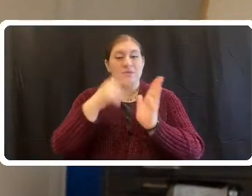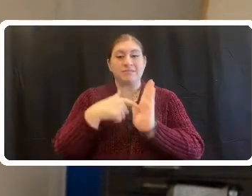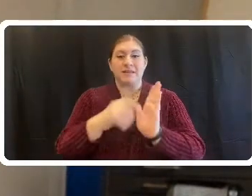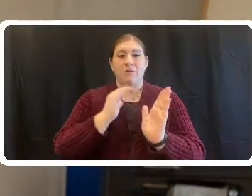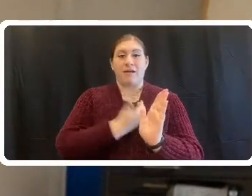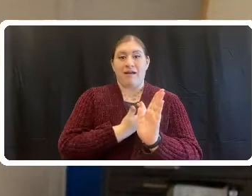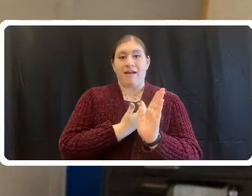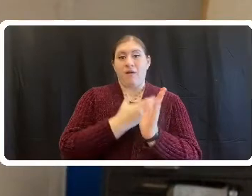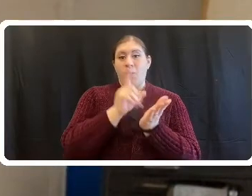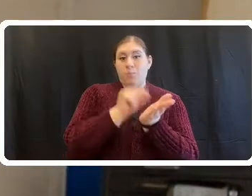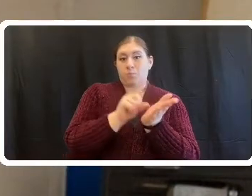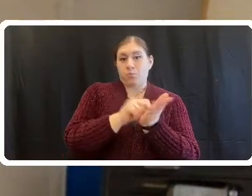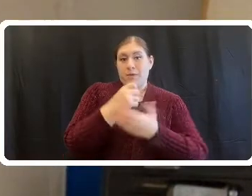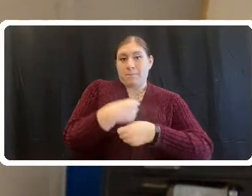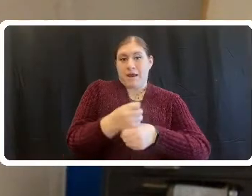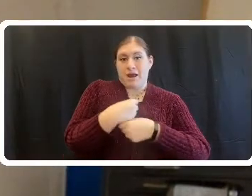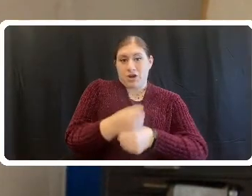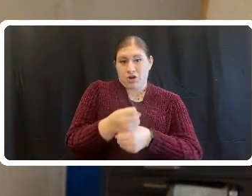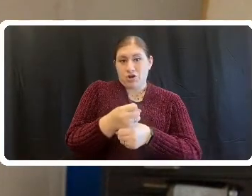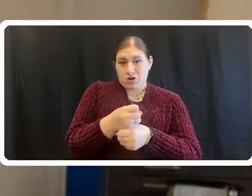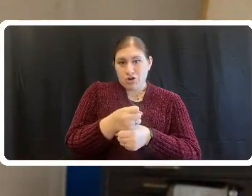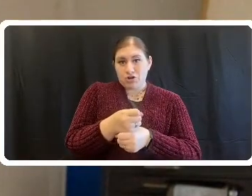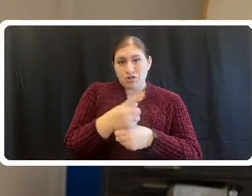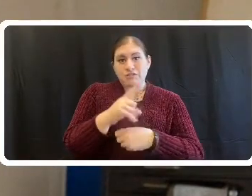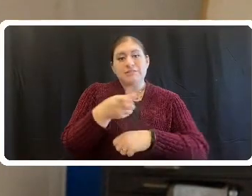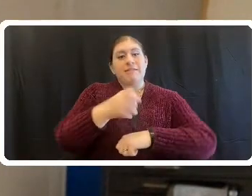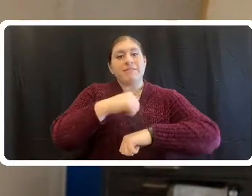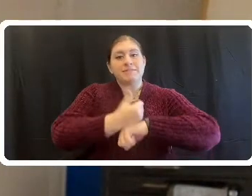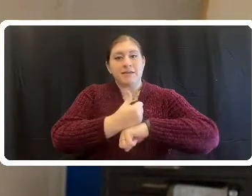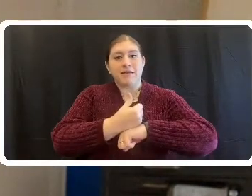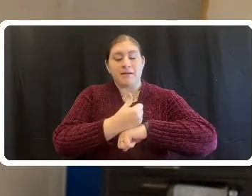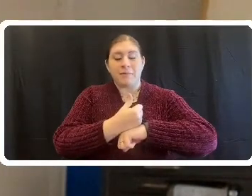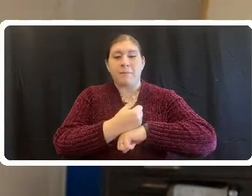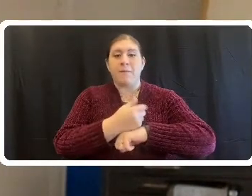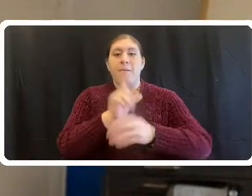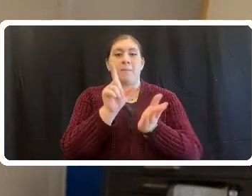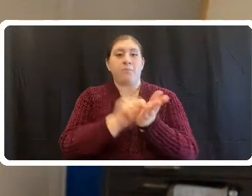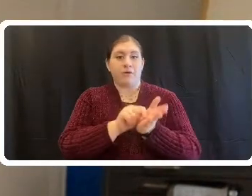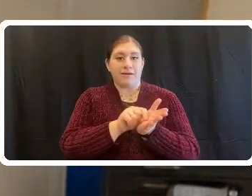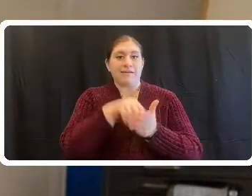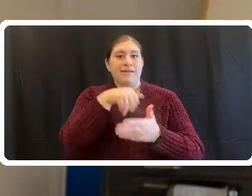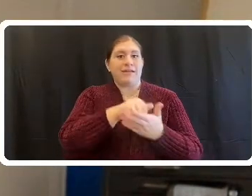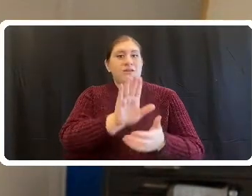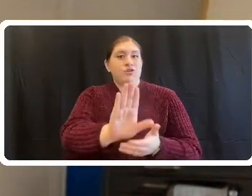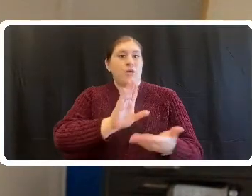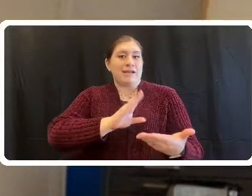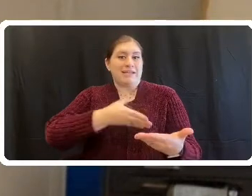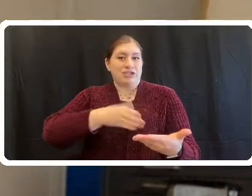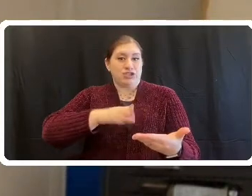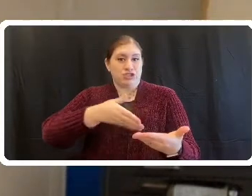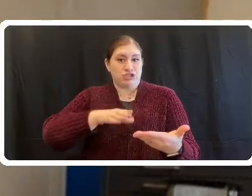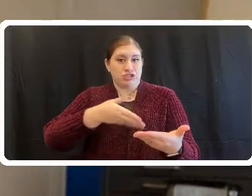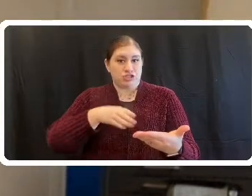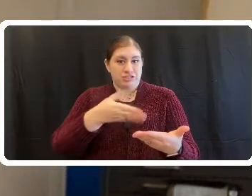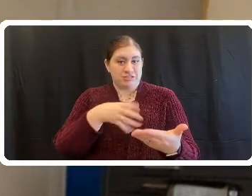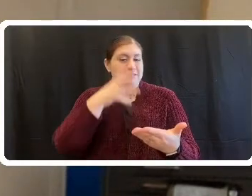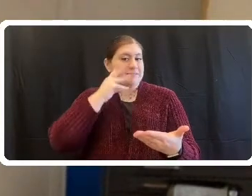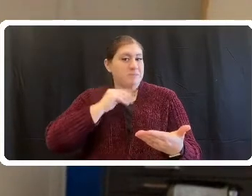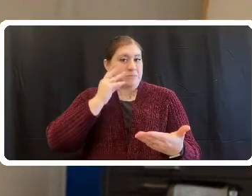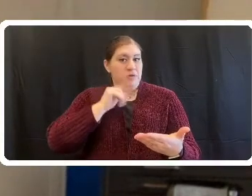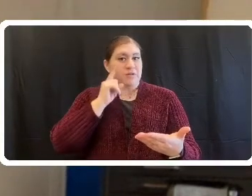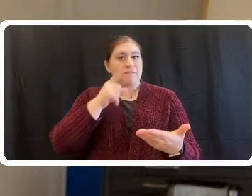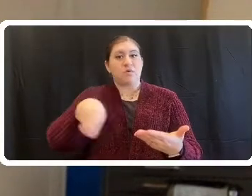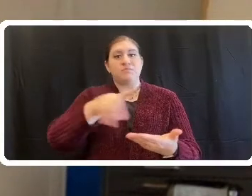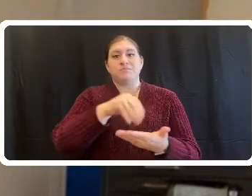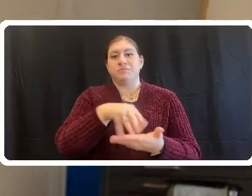our printmaker, Zenya Fedorchenko, has created a printing in your kitchen experience for